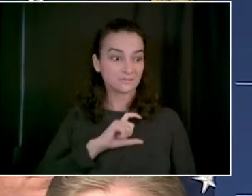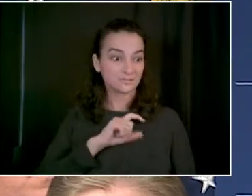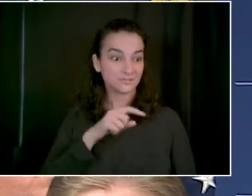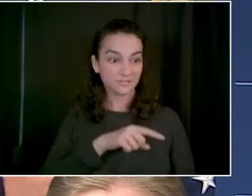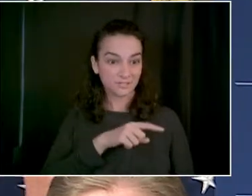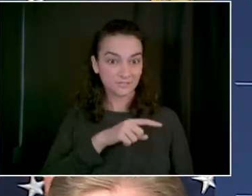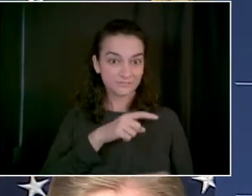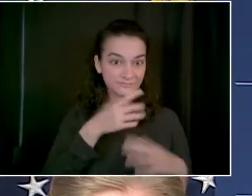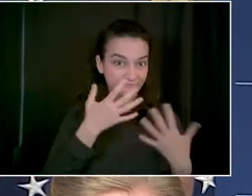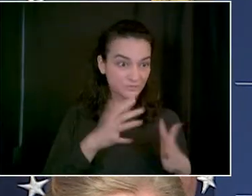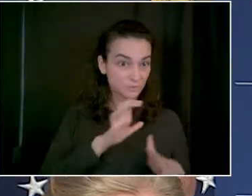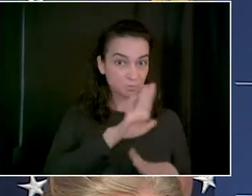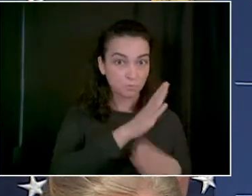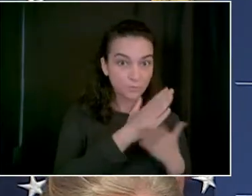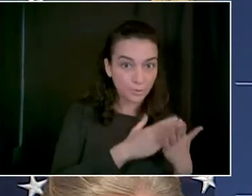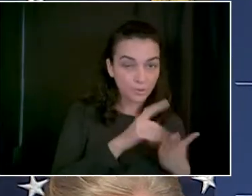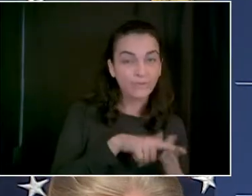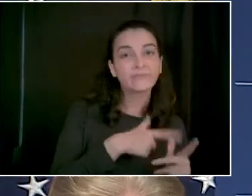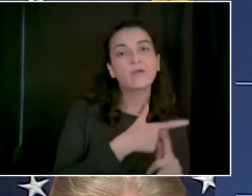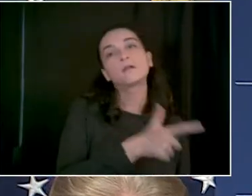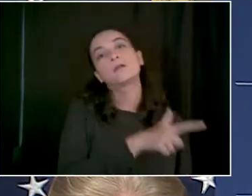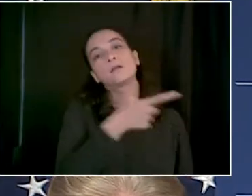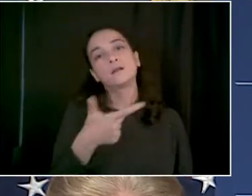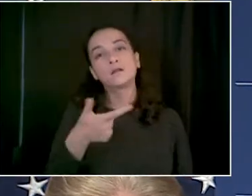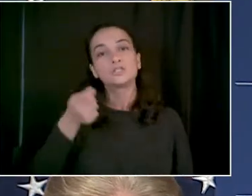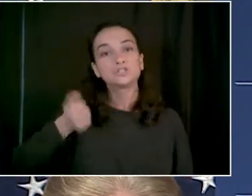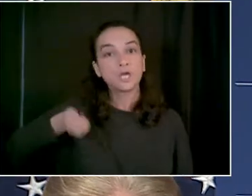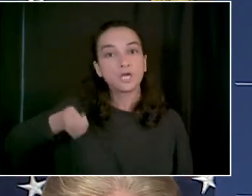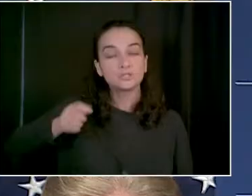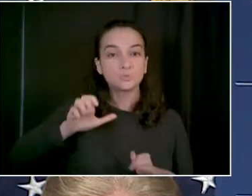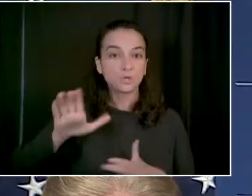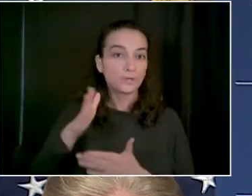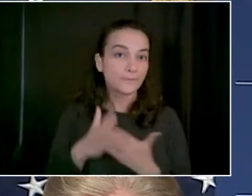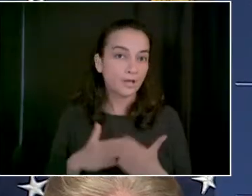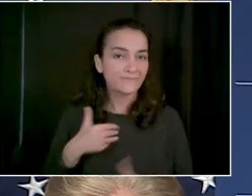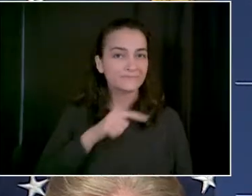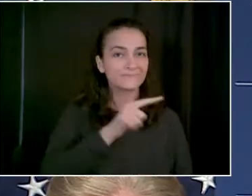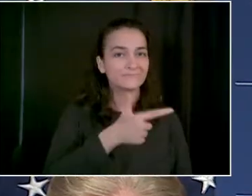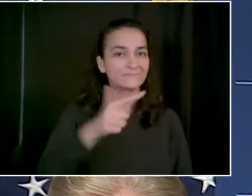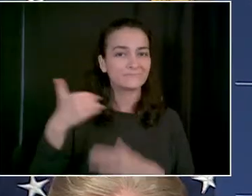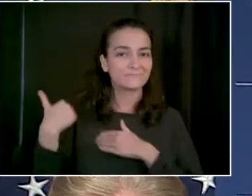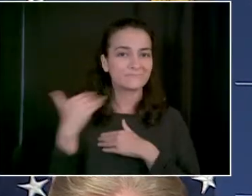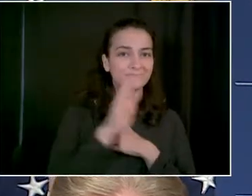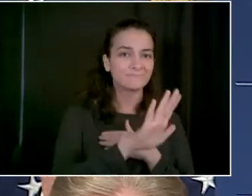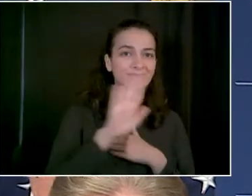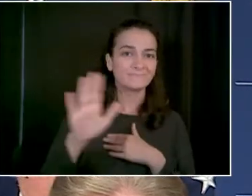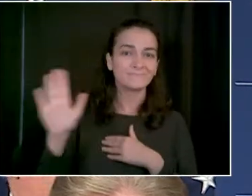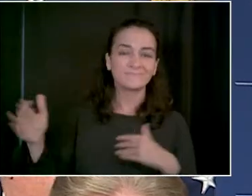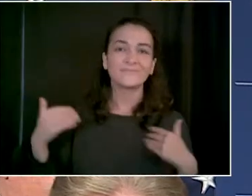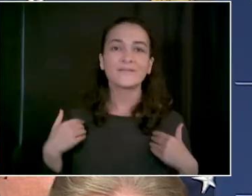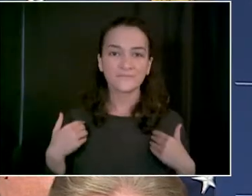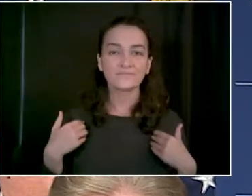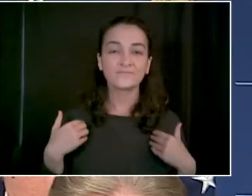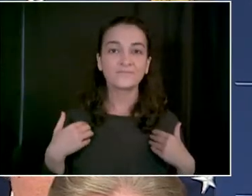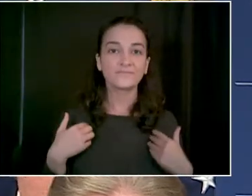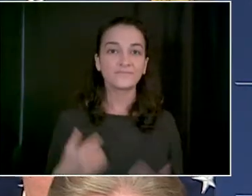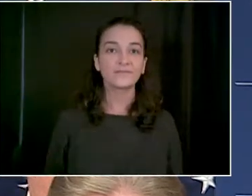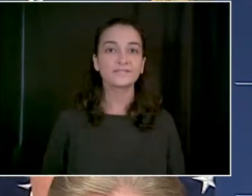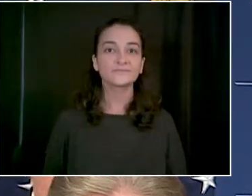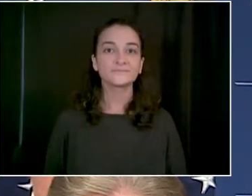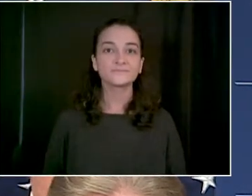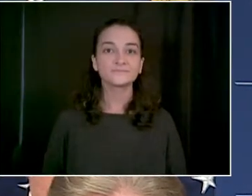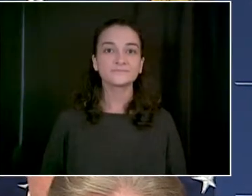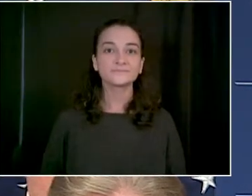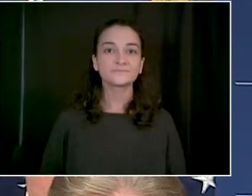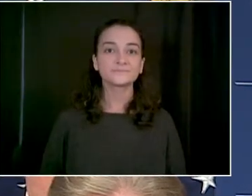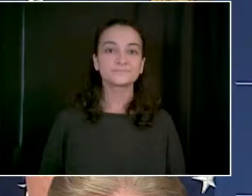to do. Mr. Mayor, you know that underage criminals, felons, they usually go back on the streets. And it's not only about this particular instance. There's